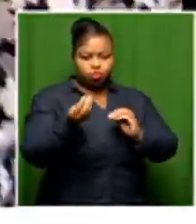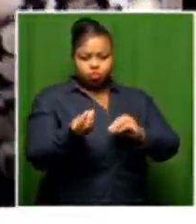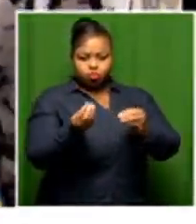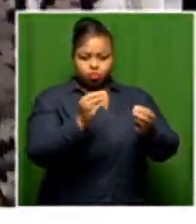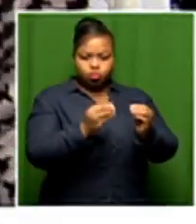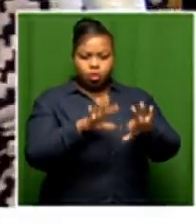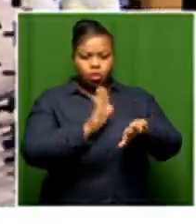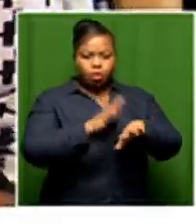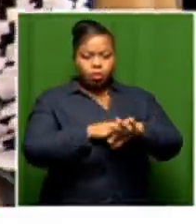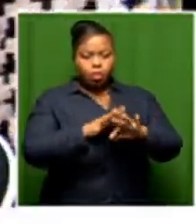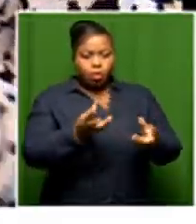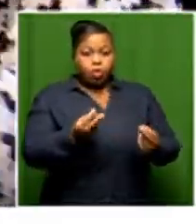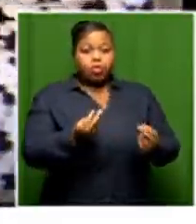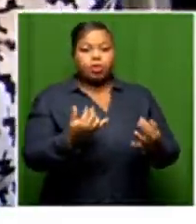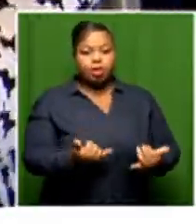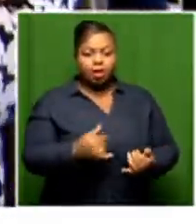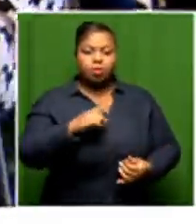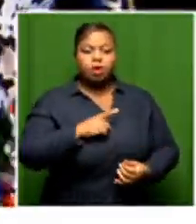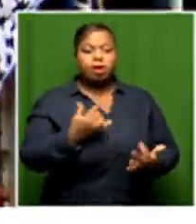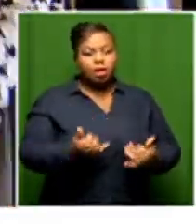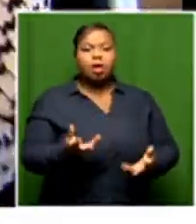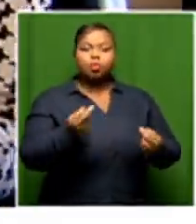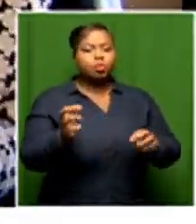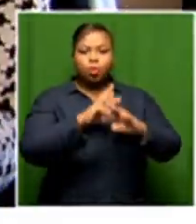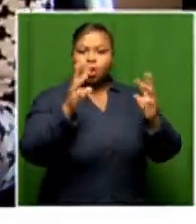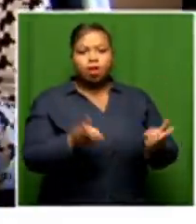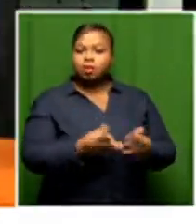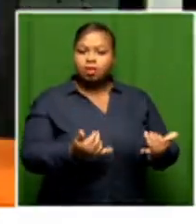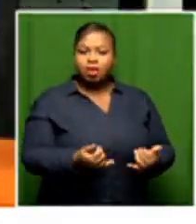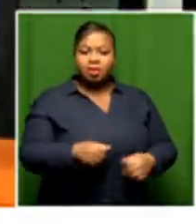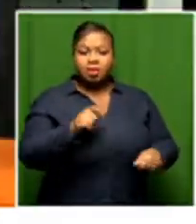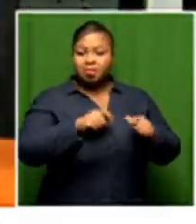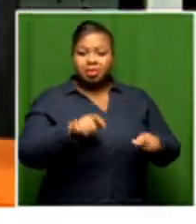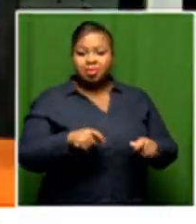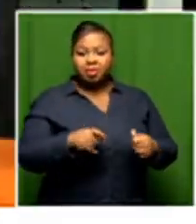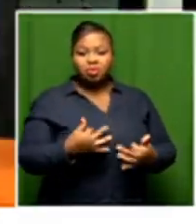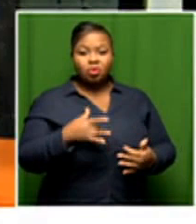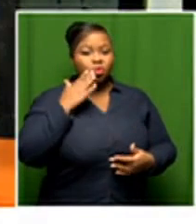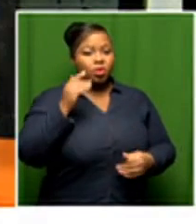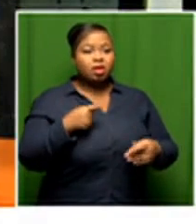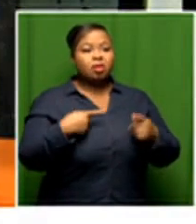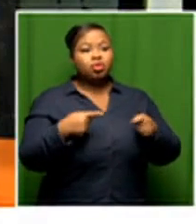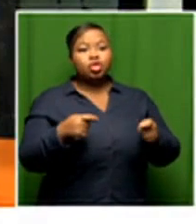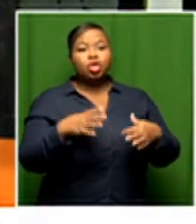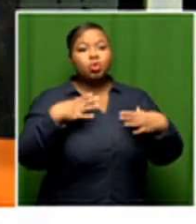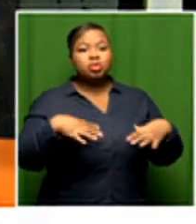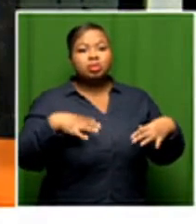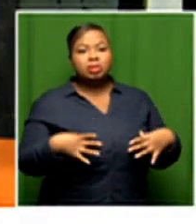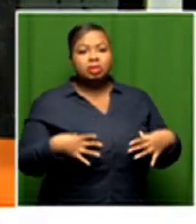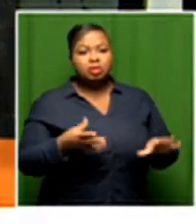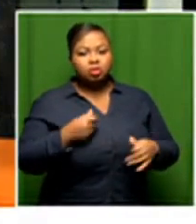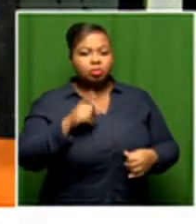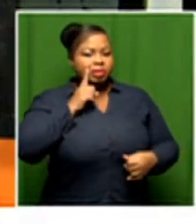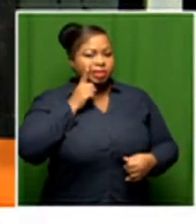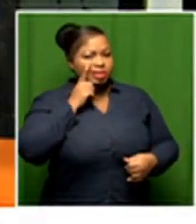fresh. And because we are in a new world completely, where people don't even fit clothes anymore when they go to the store. We don't even know if stores